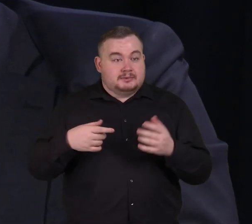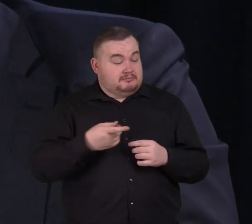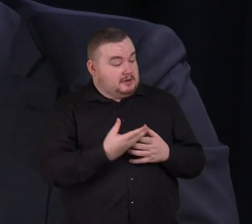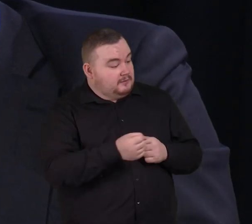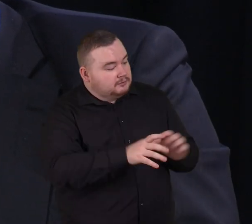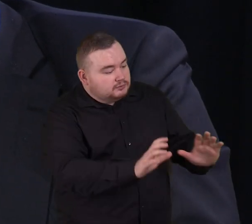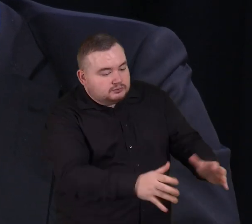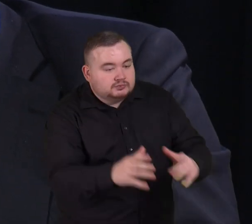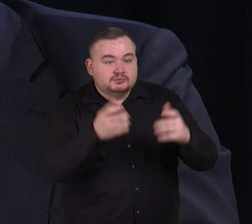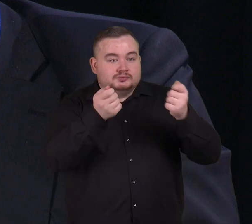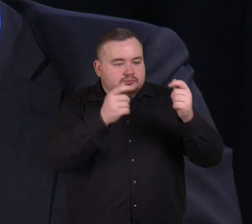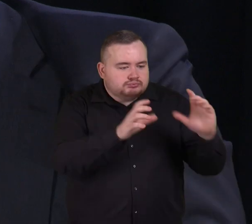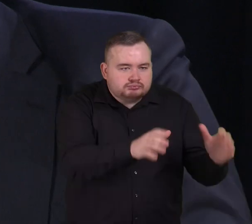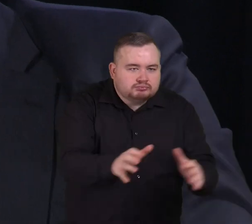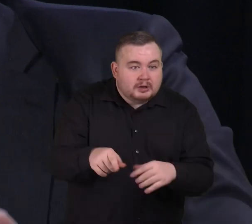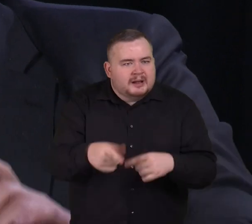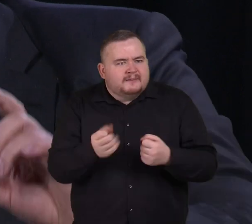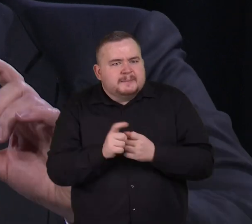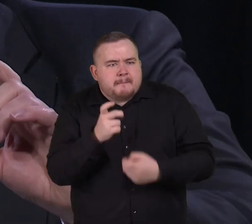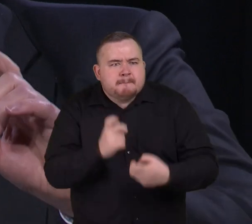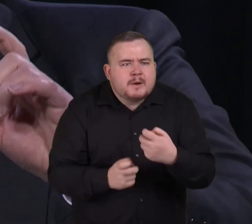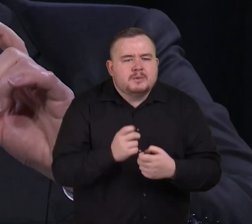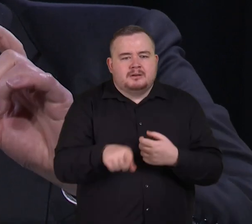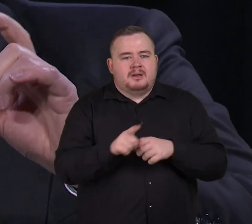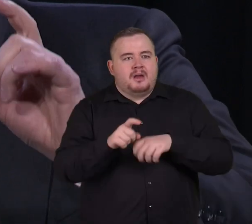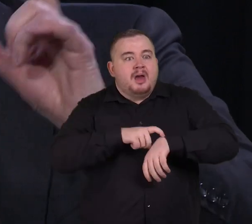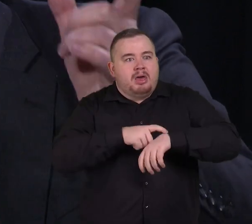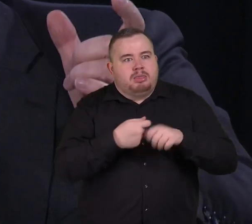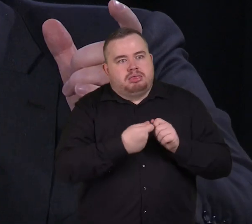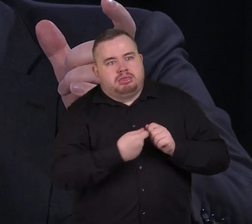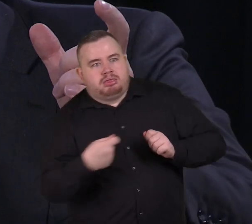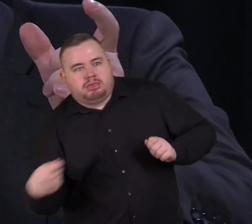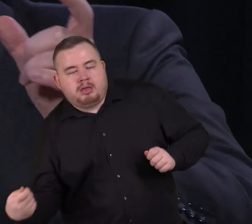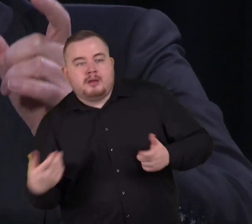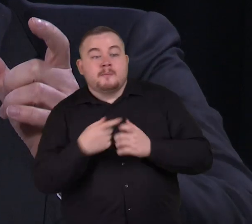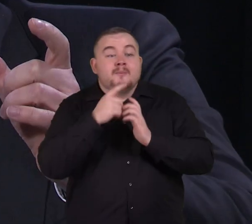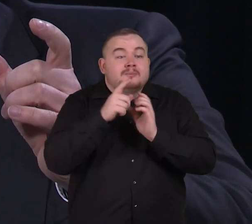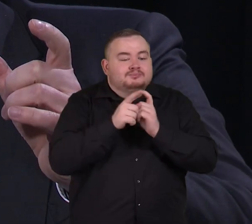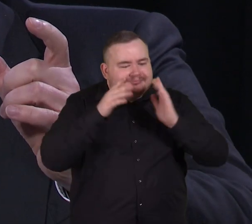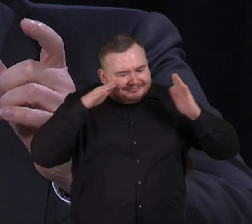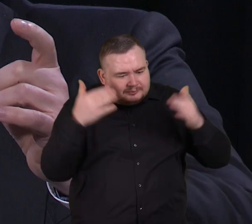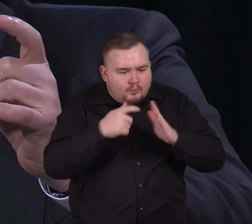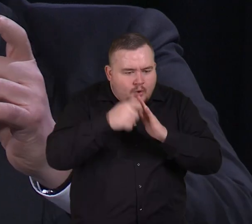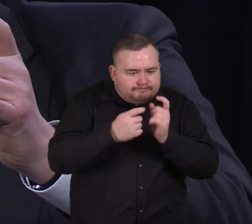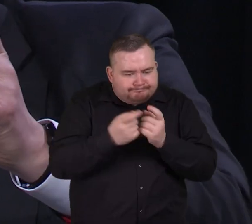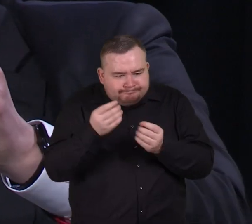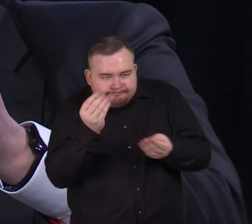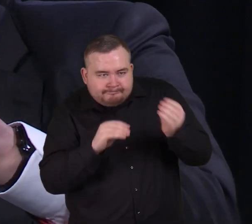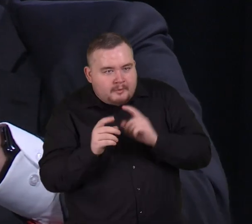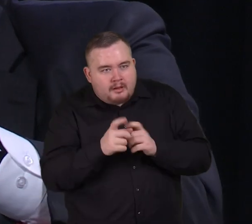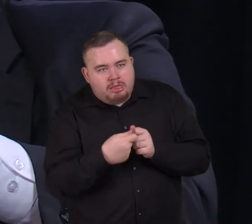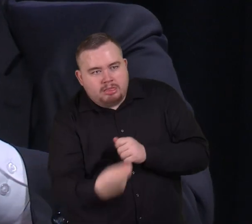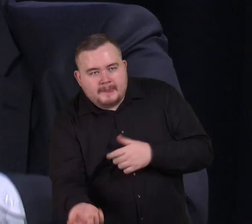delayed, sometimes even when decisions are taken at a different level in terms of financing, but they